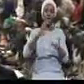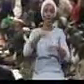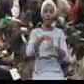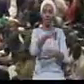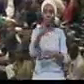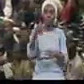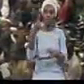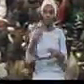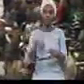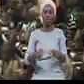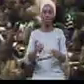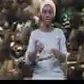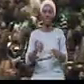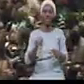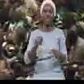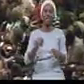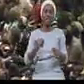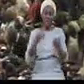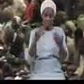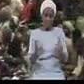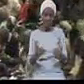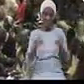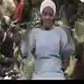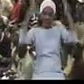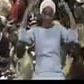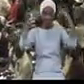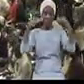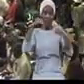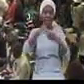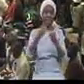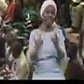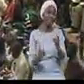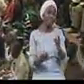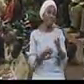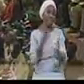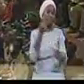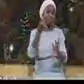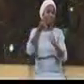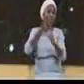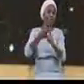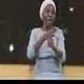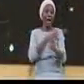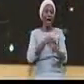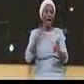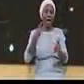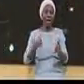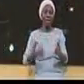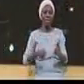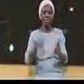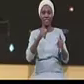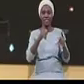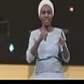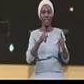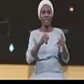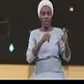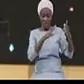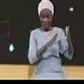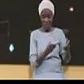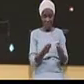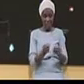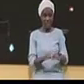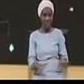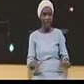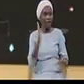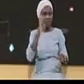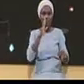and the latter rain in the first month. And the floors shall be full of wheat. And the